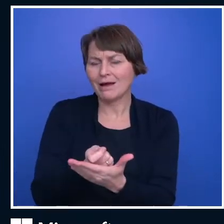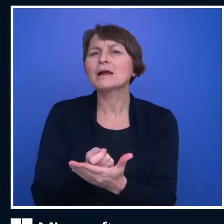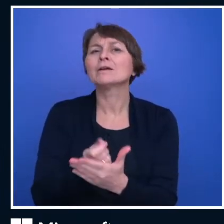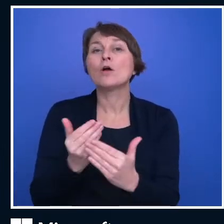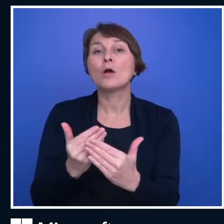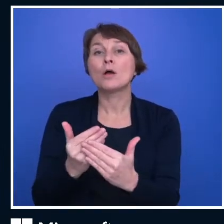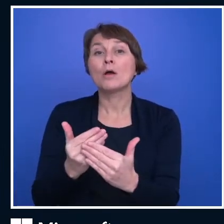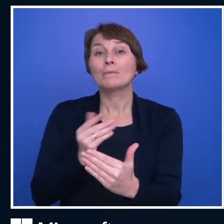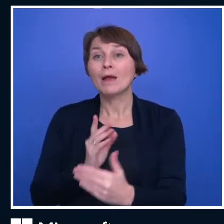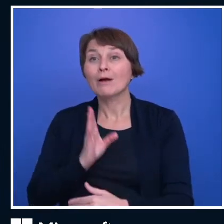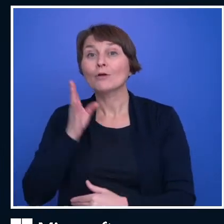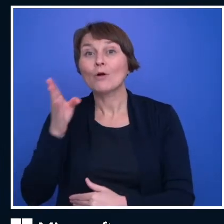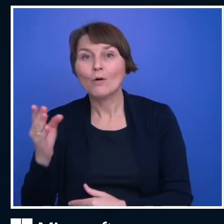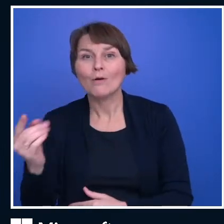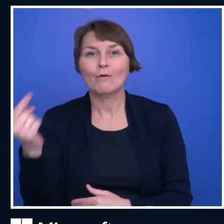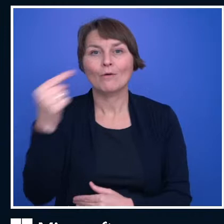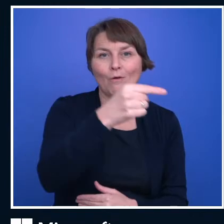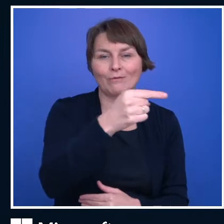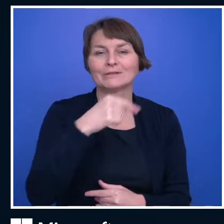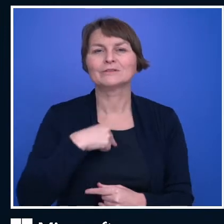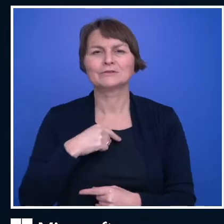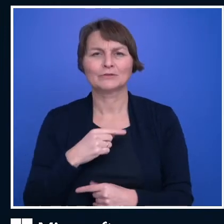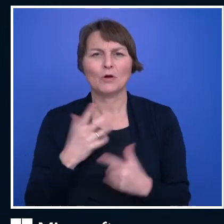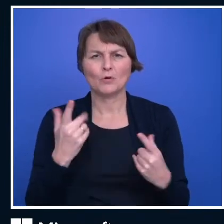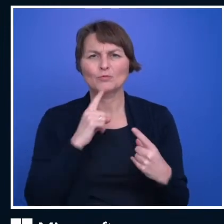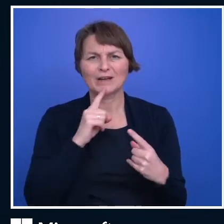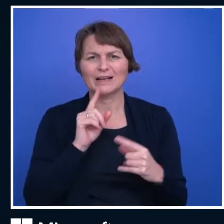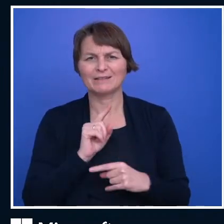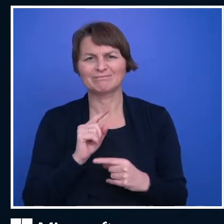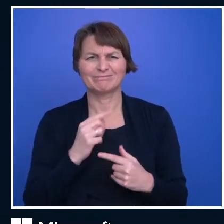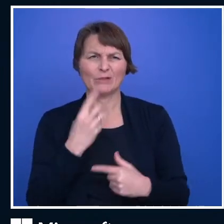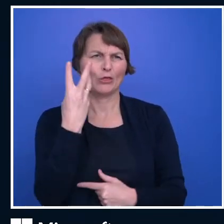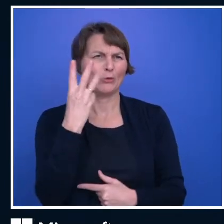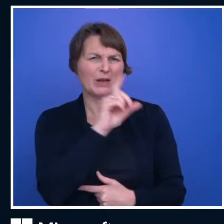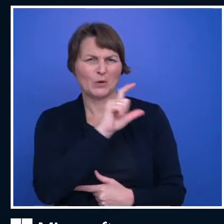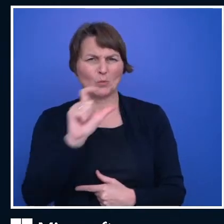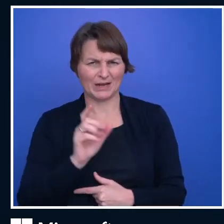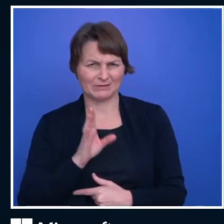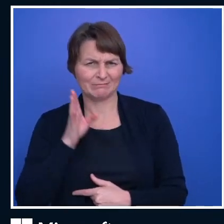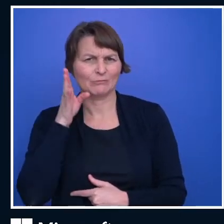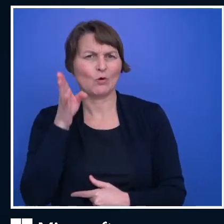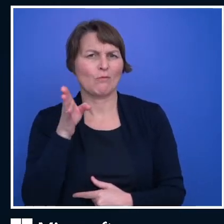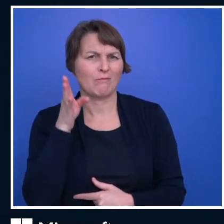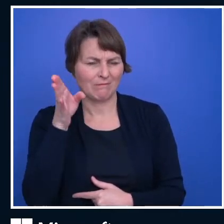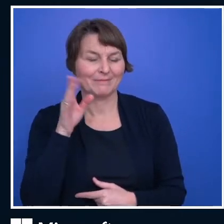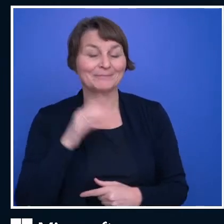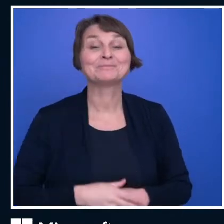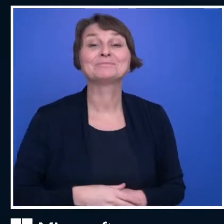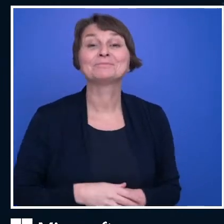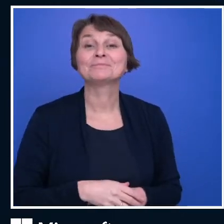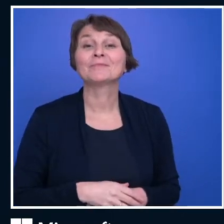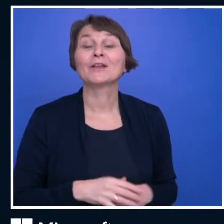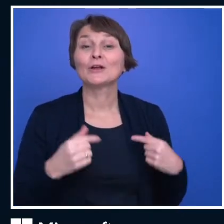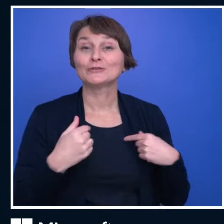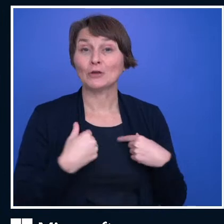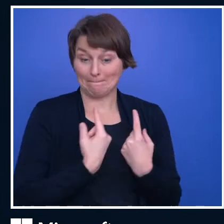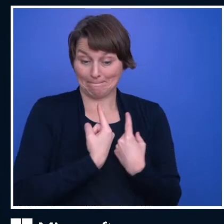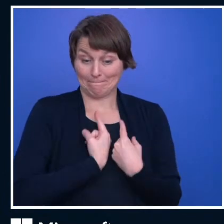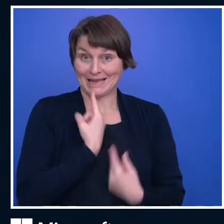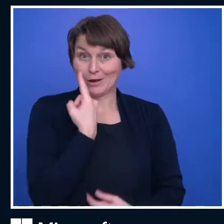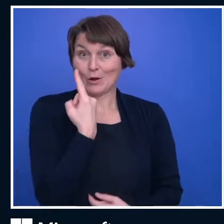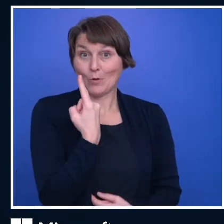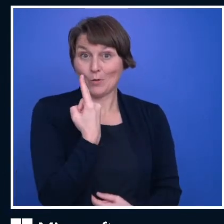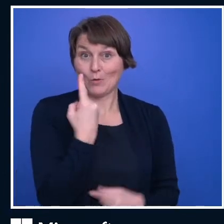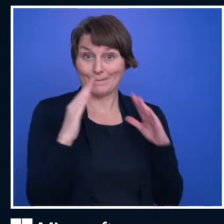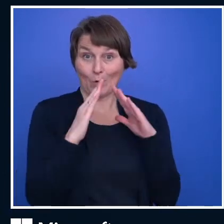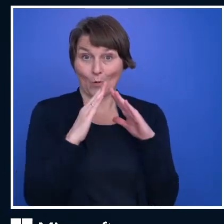home. So it was a 3-week trip. And as I was leaving alone, I walk in the airport and I